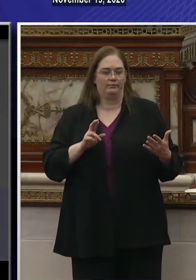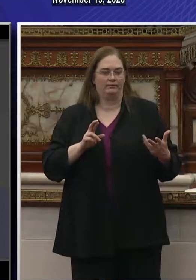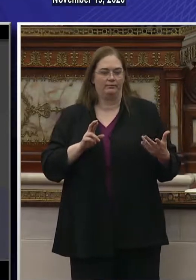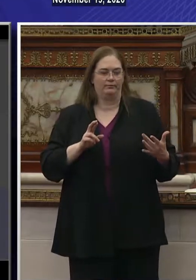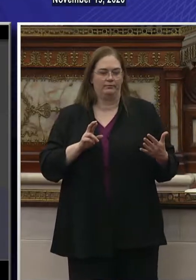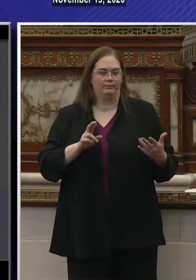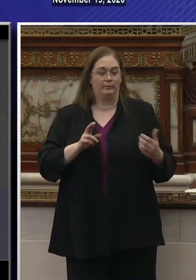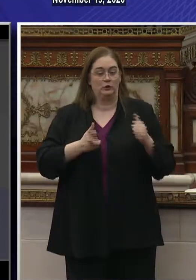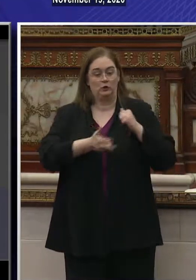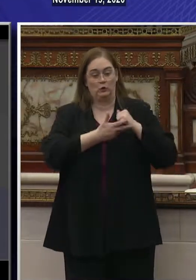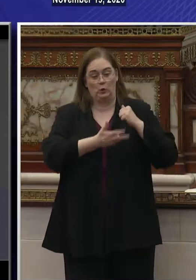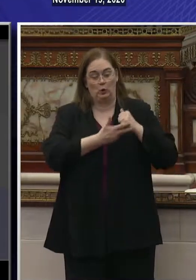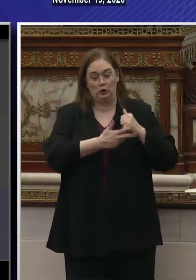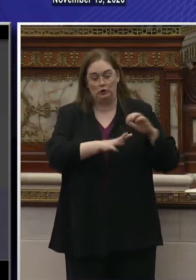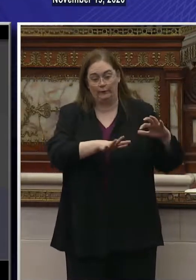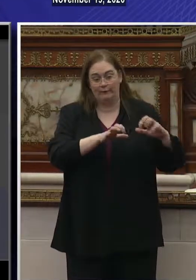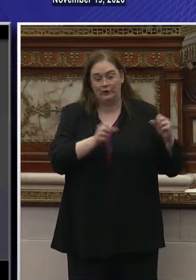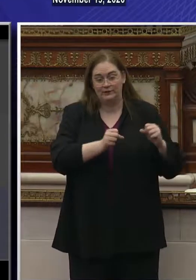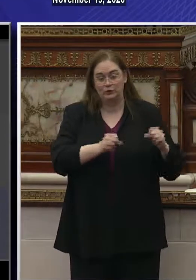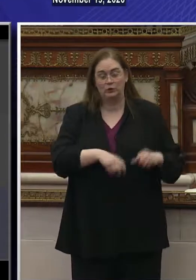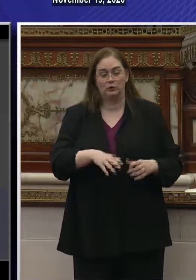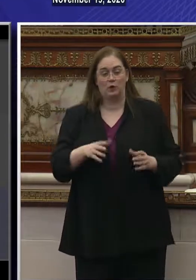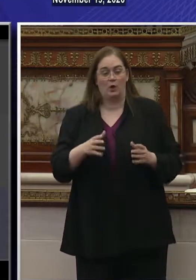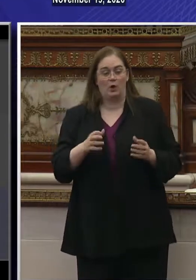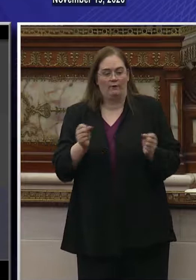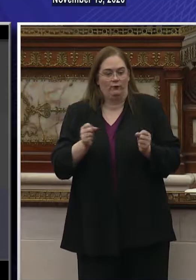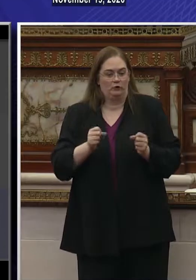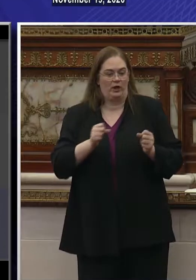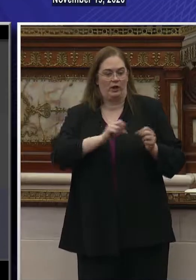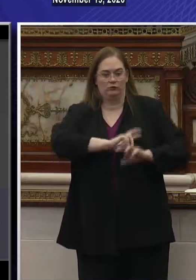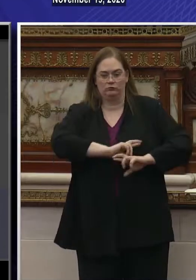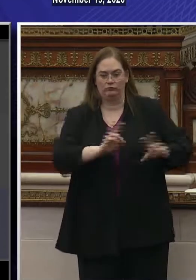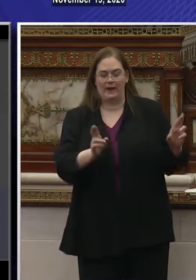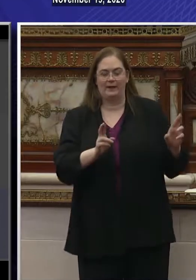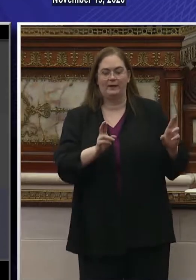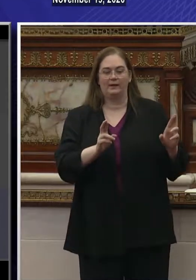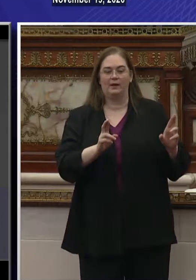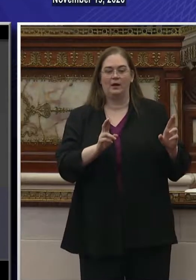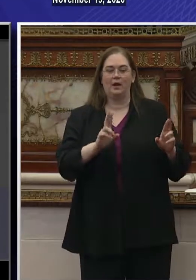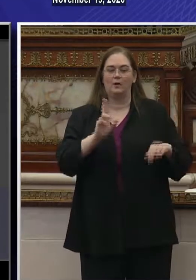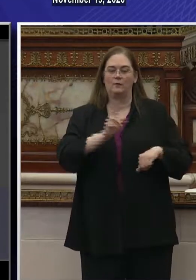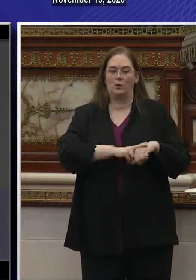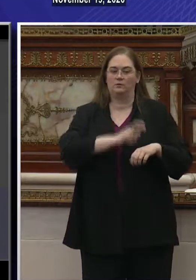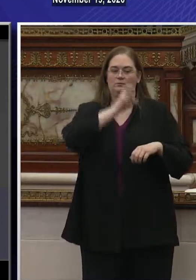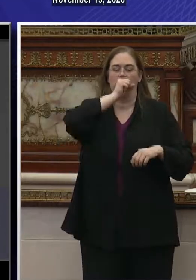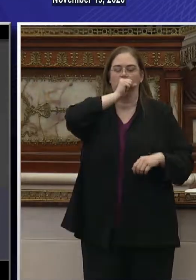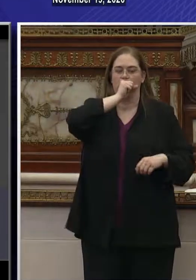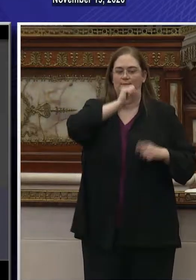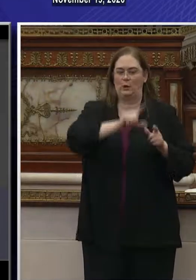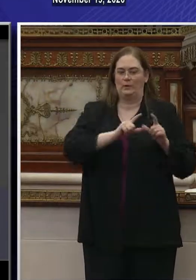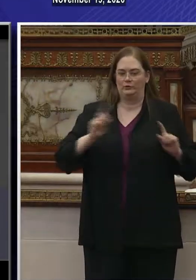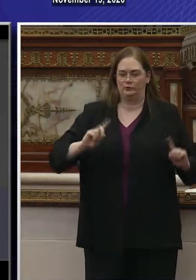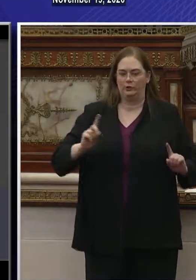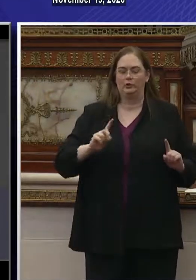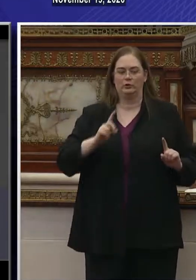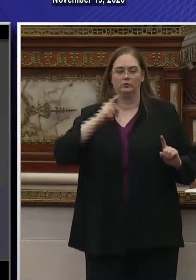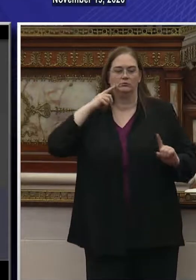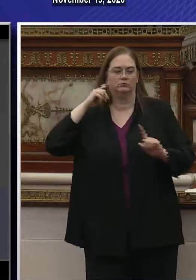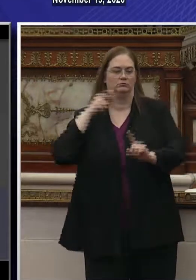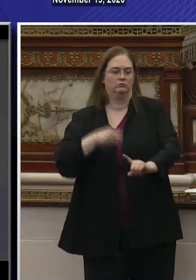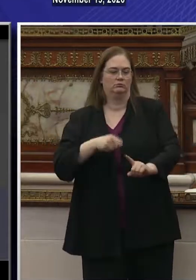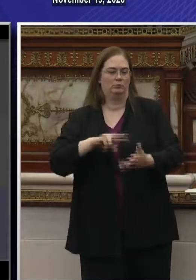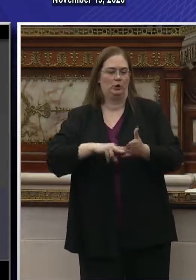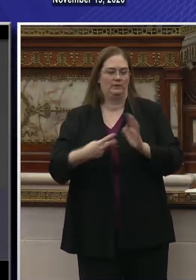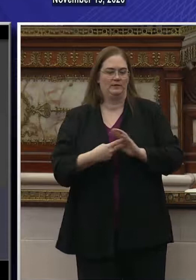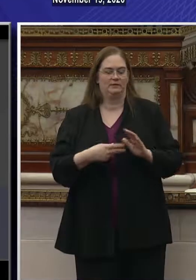either storage freezers and coolers in, of course, undisclosed locations? For that purpose,